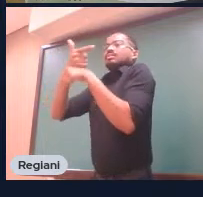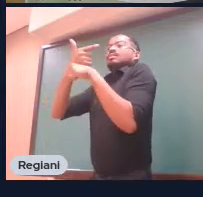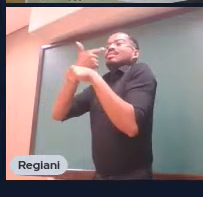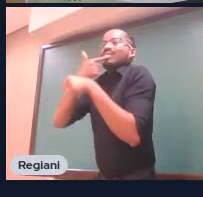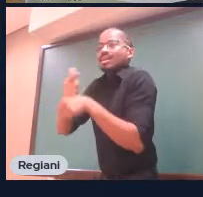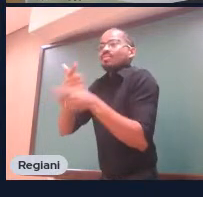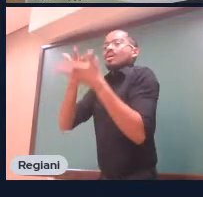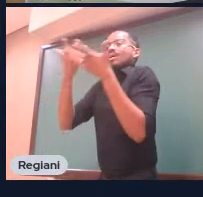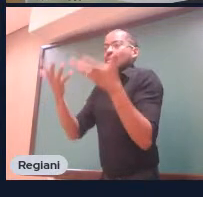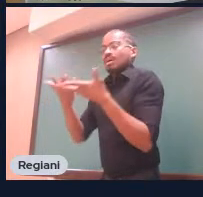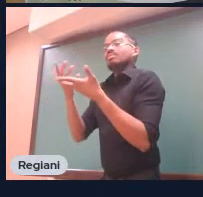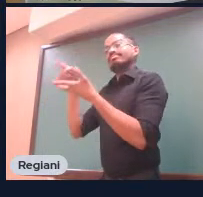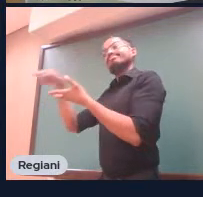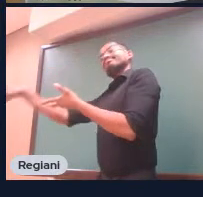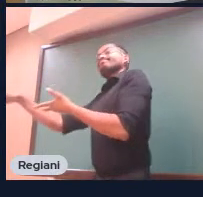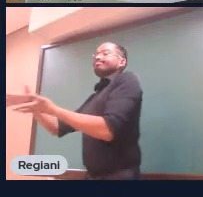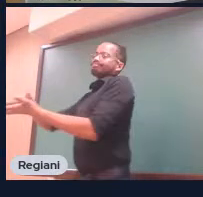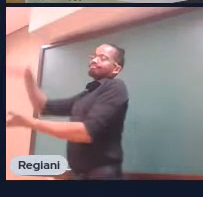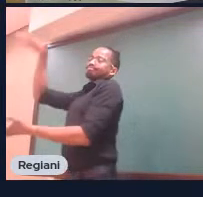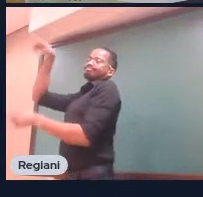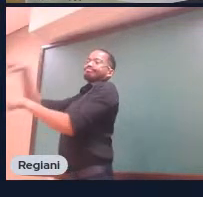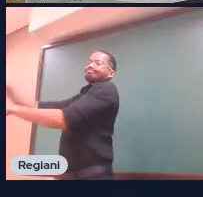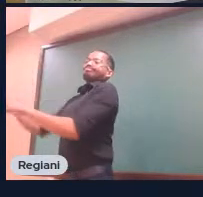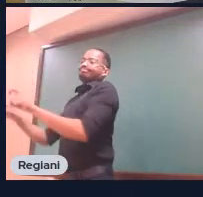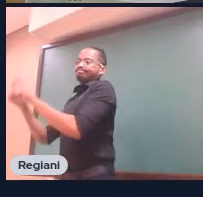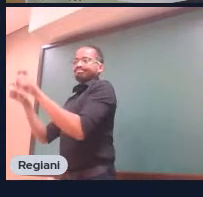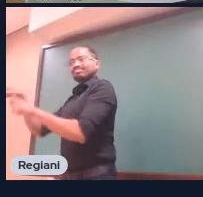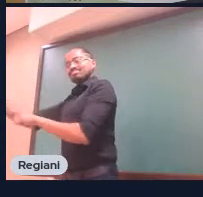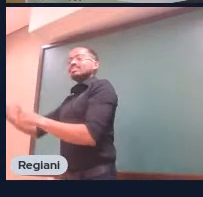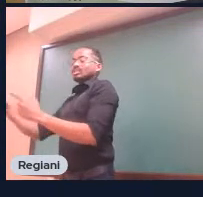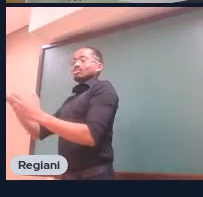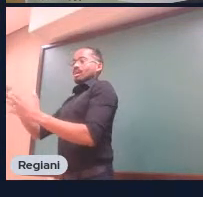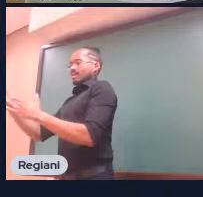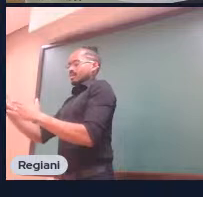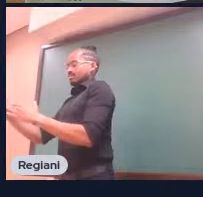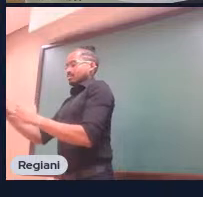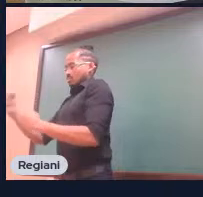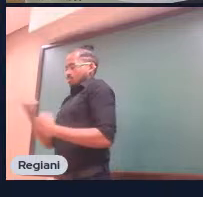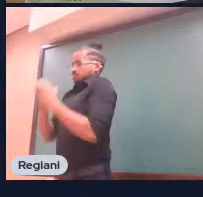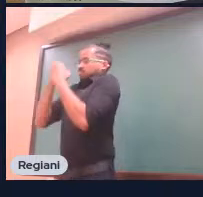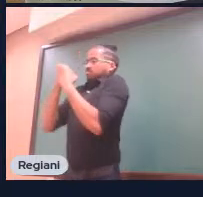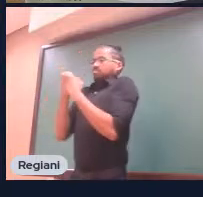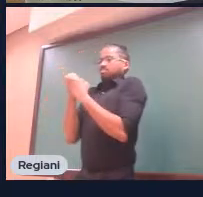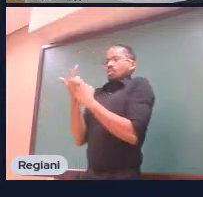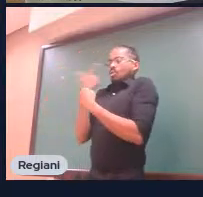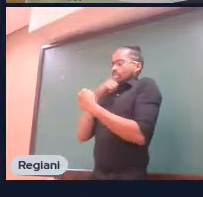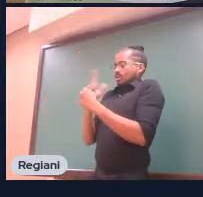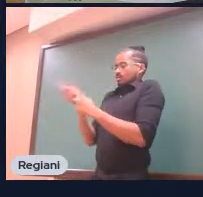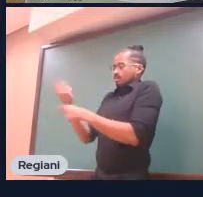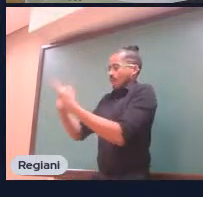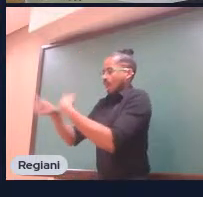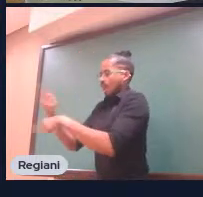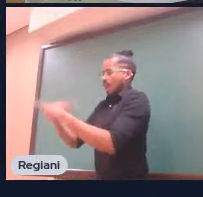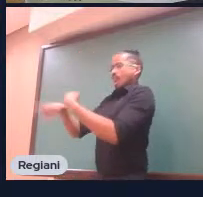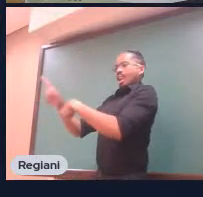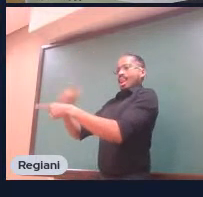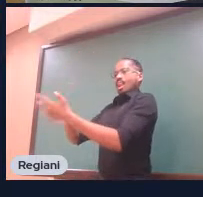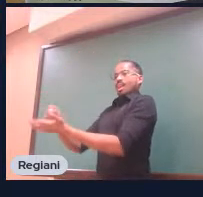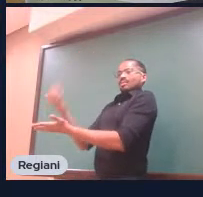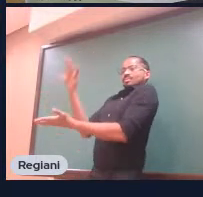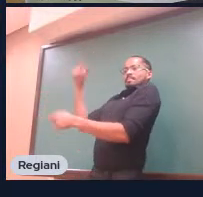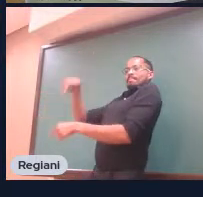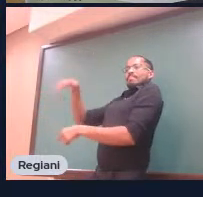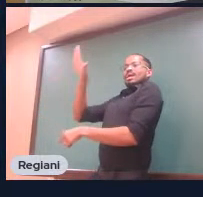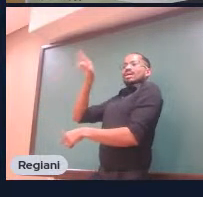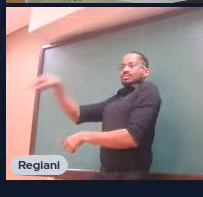language use, and all types of meaning, and be better equipped to interpret and synthesize it than people in any other profession. And